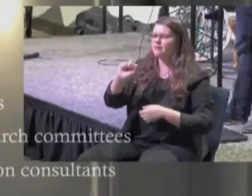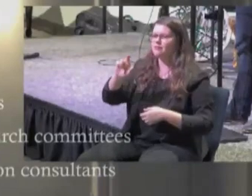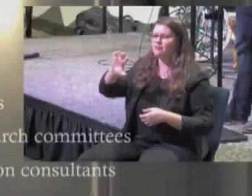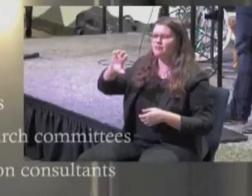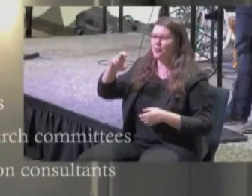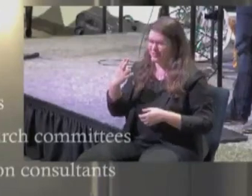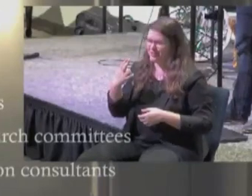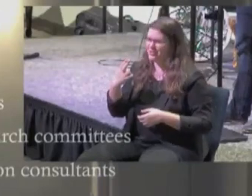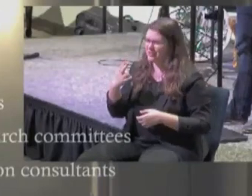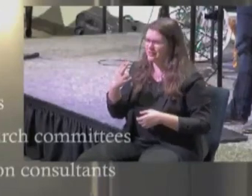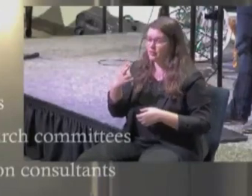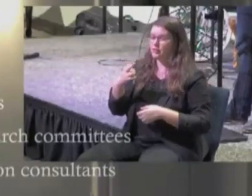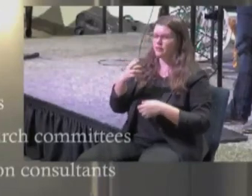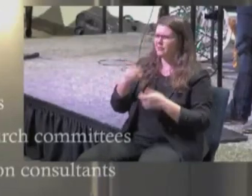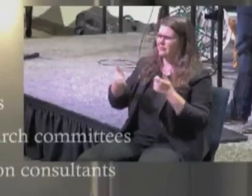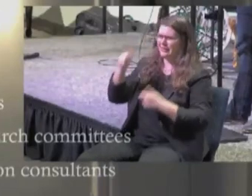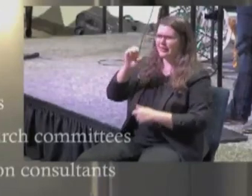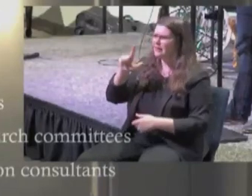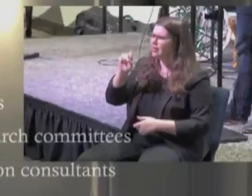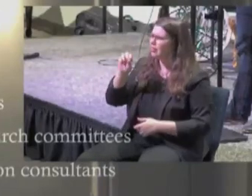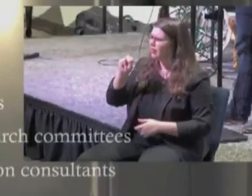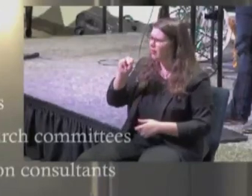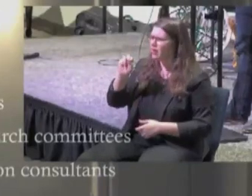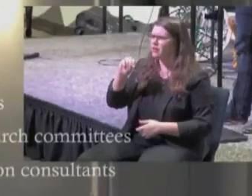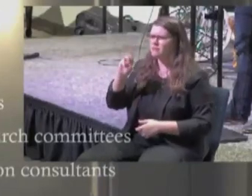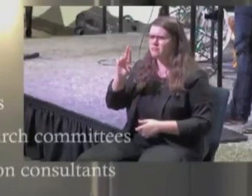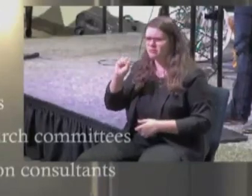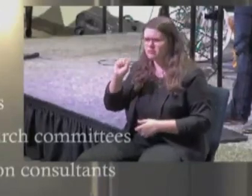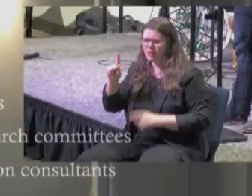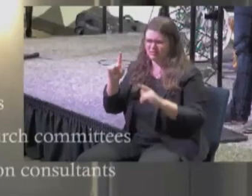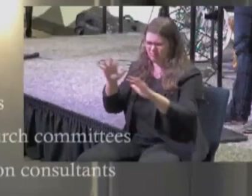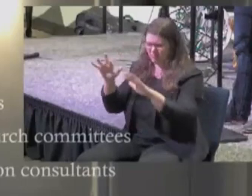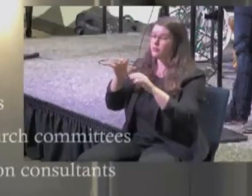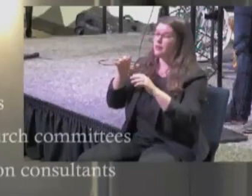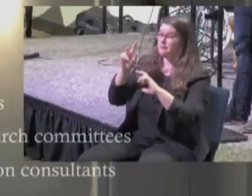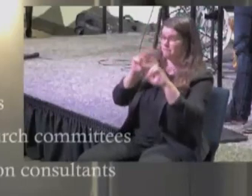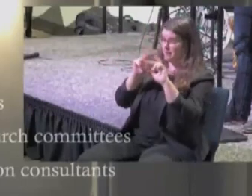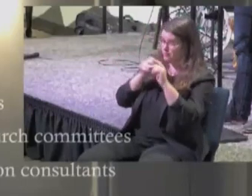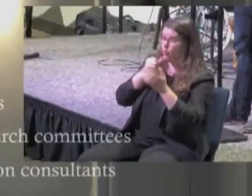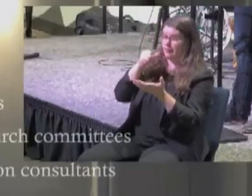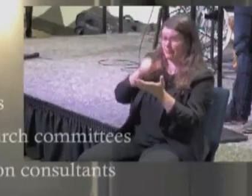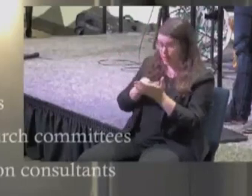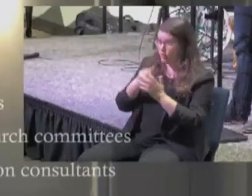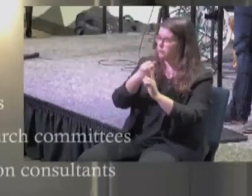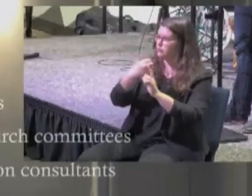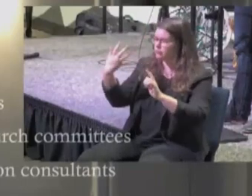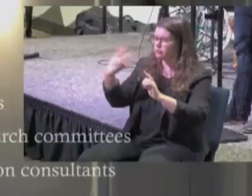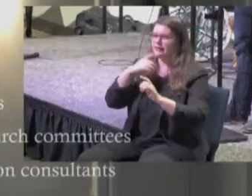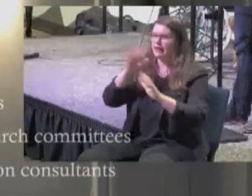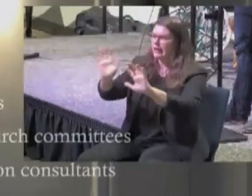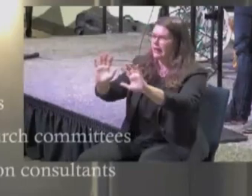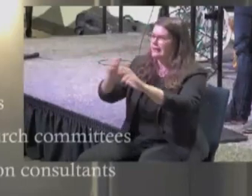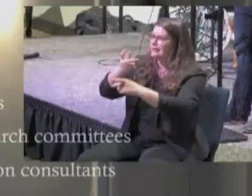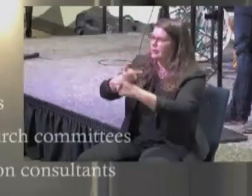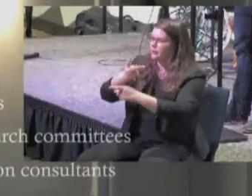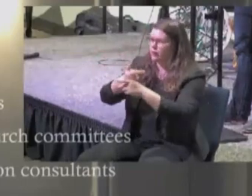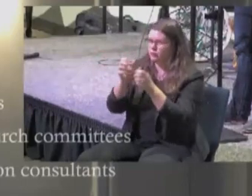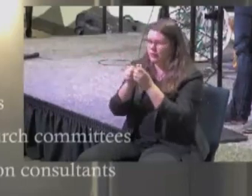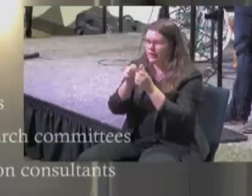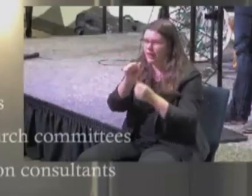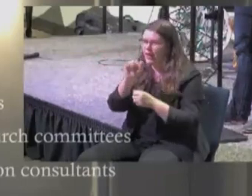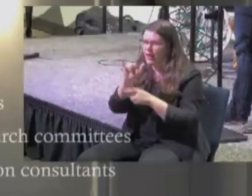It read, AI research and development should be refocused on making today's powerful state-of-the-art systems more accurate,